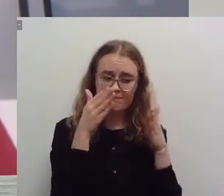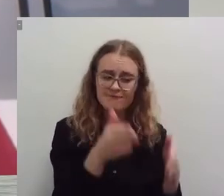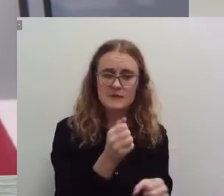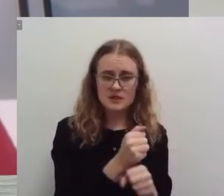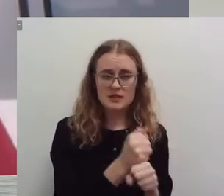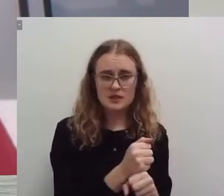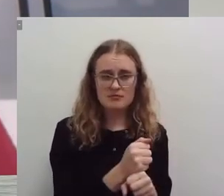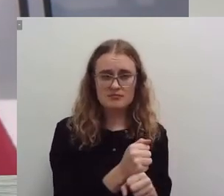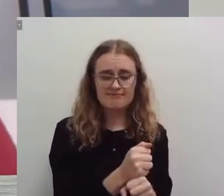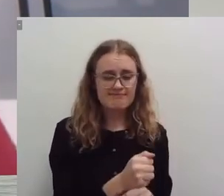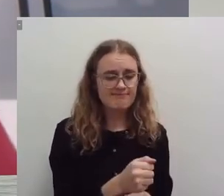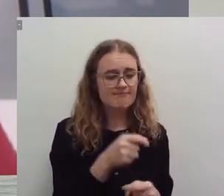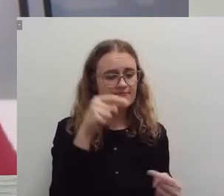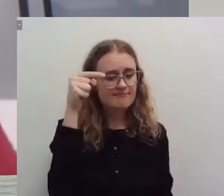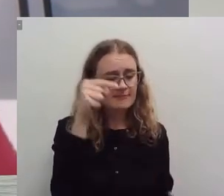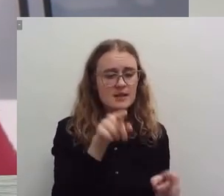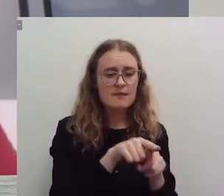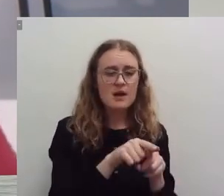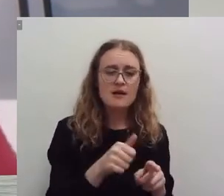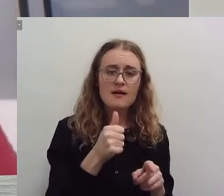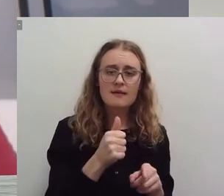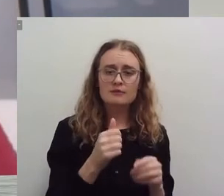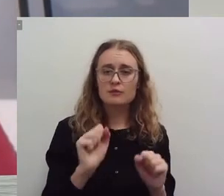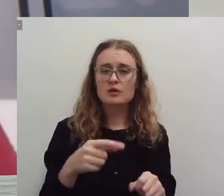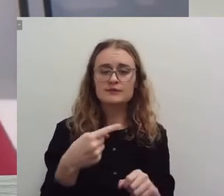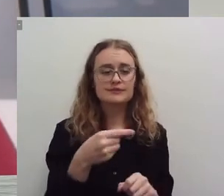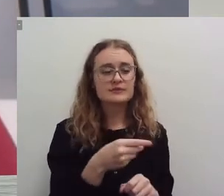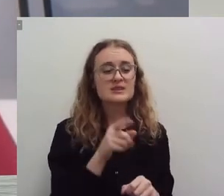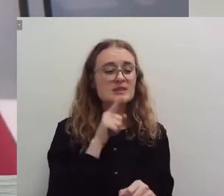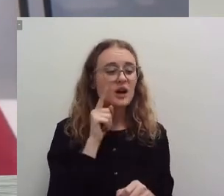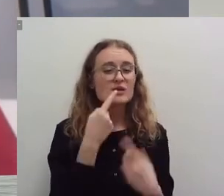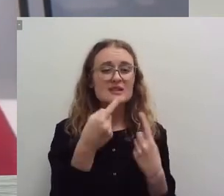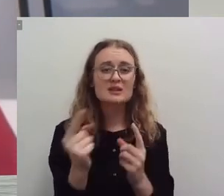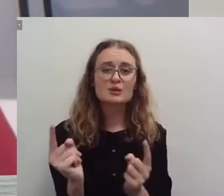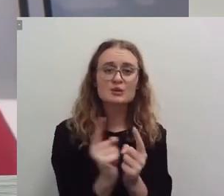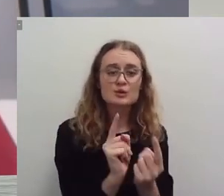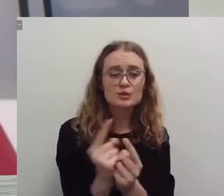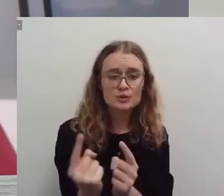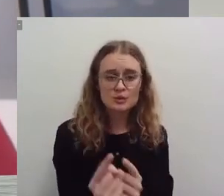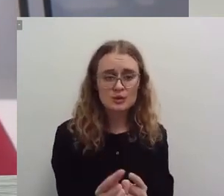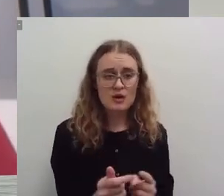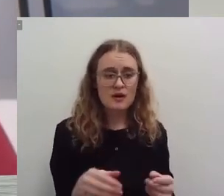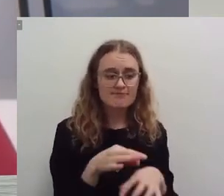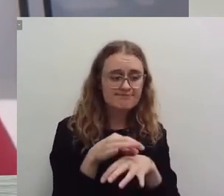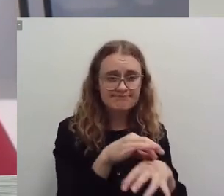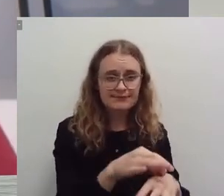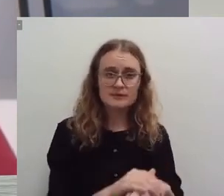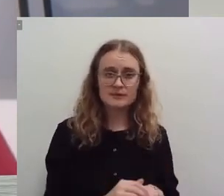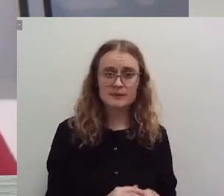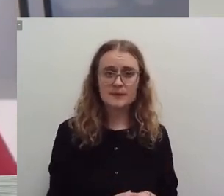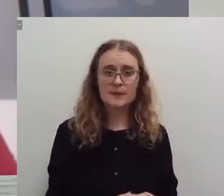and help them realize that because they come from that past doesn't necessarily